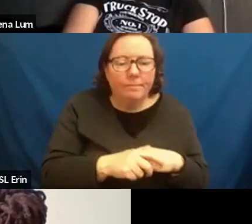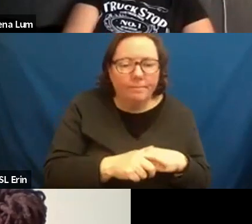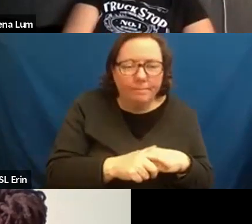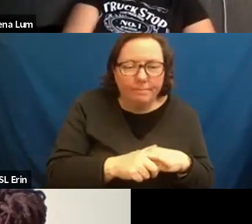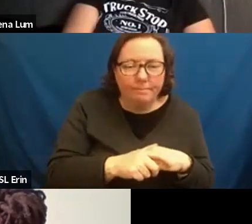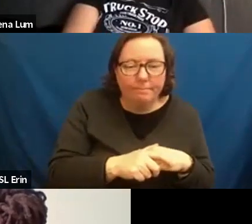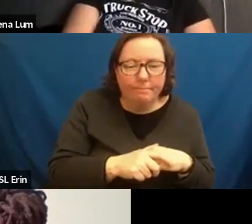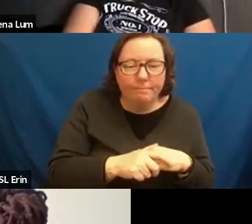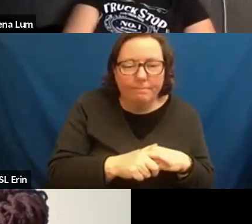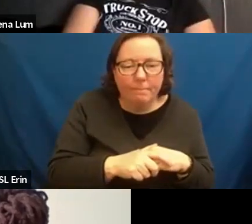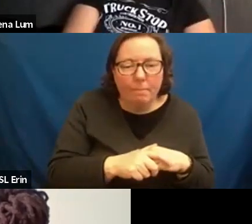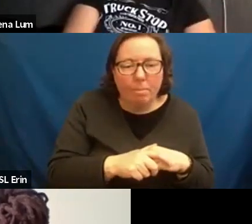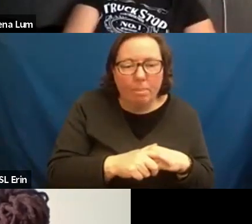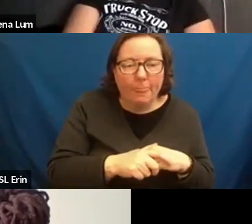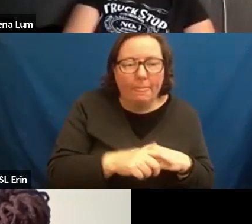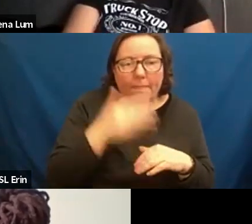Thank you.